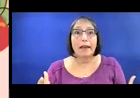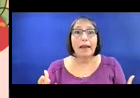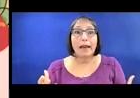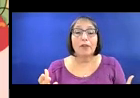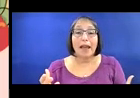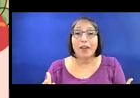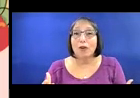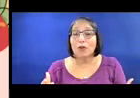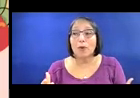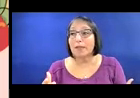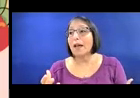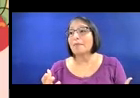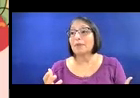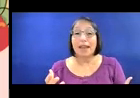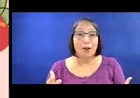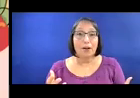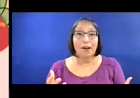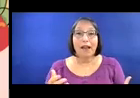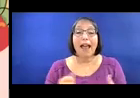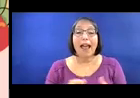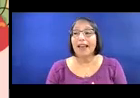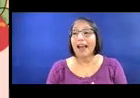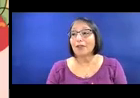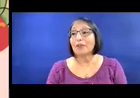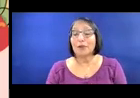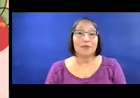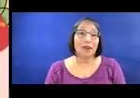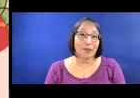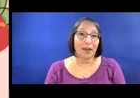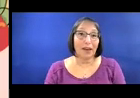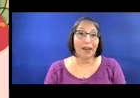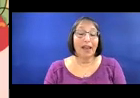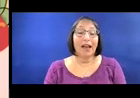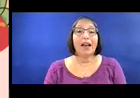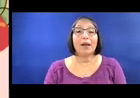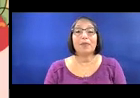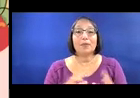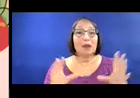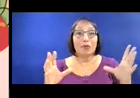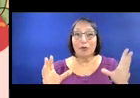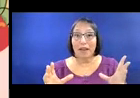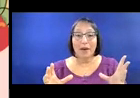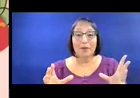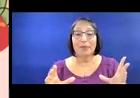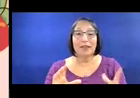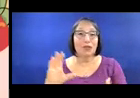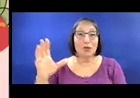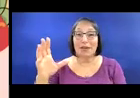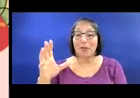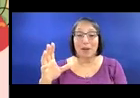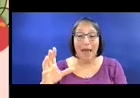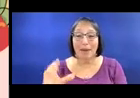I can't use a QuickTime player. I had to actually use VLC to be able to show videos because